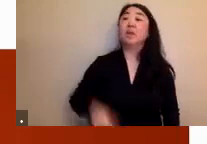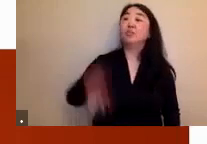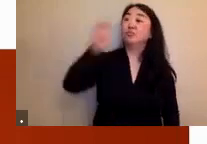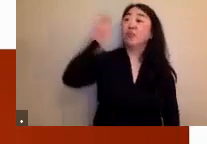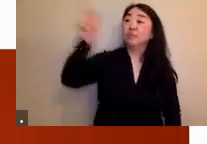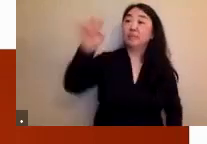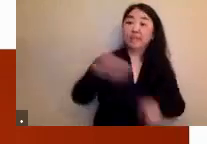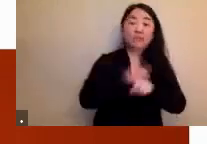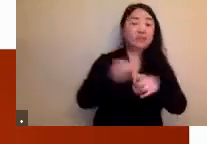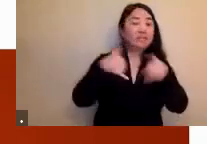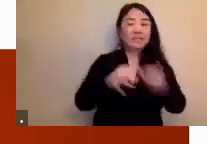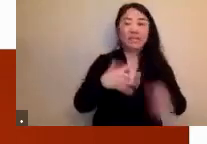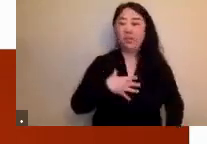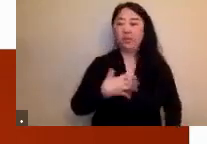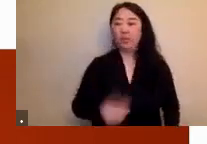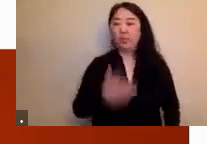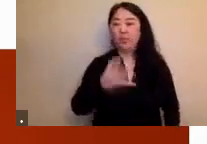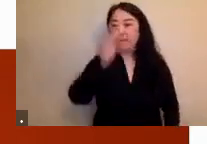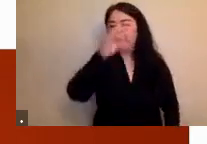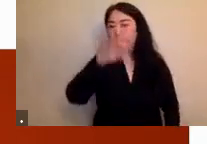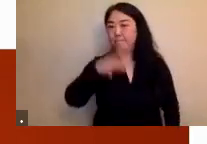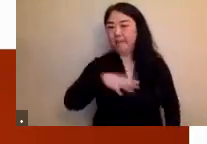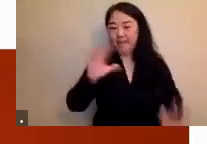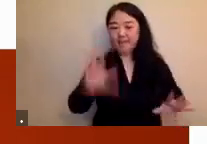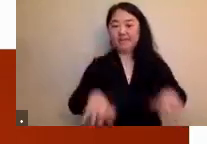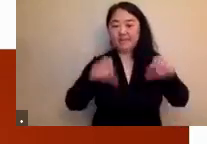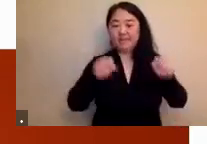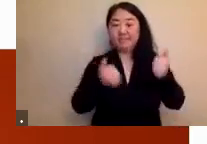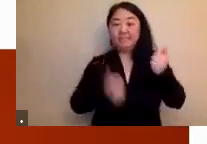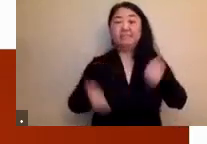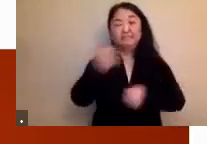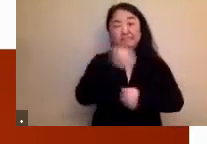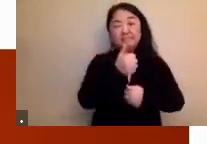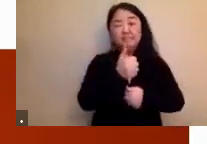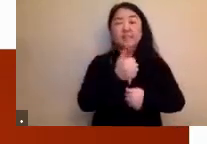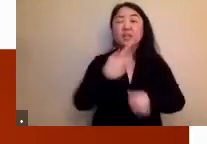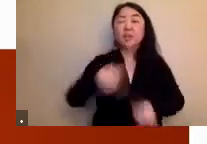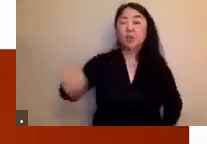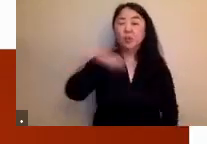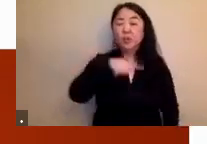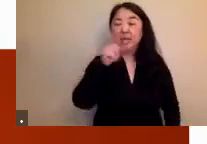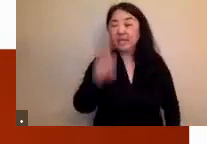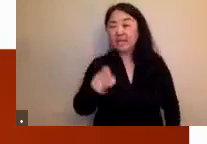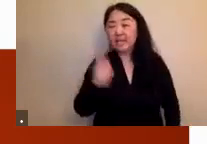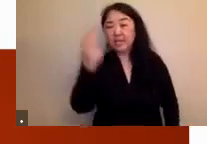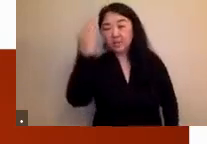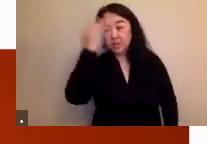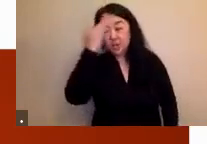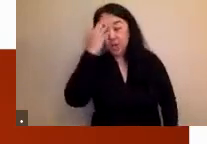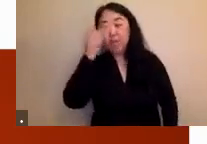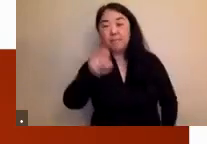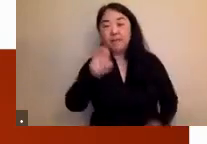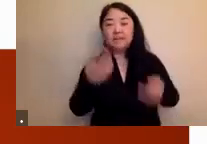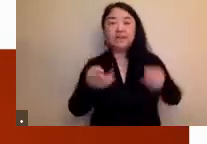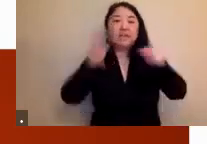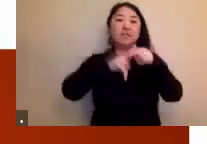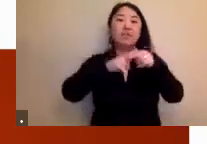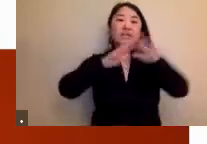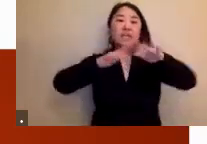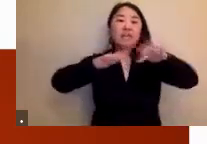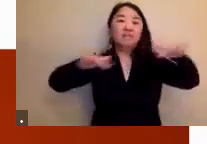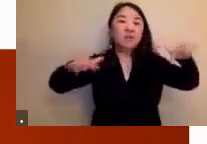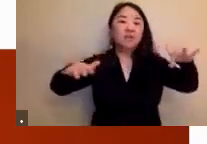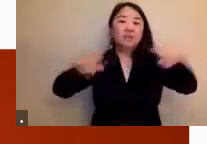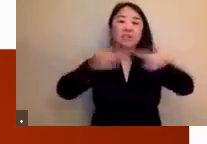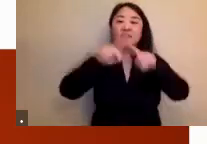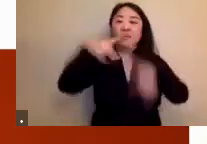dominated. We do know and understand that we must have increased diversity and persons of